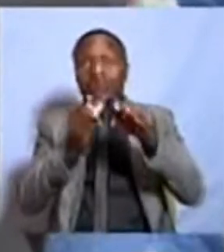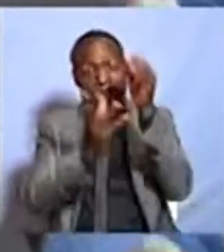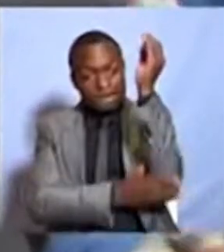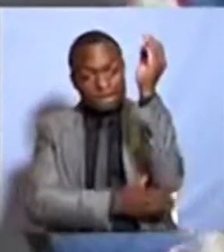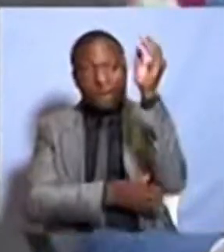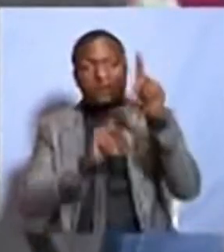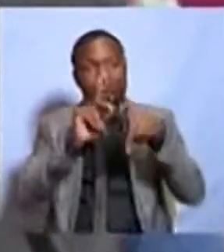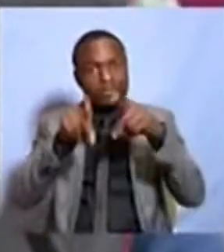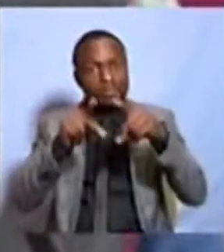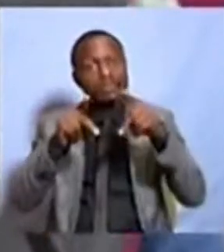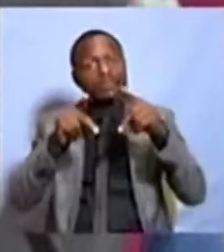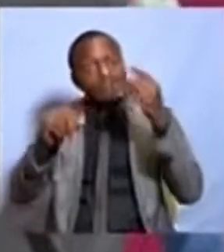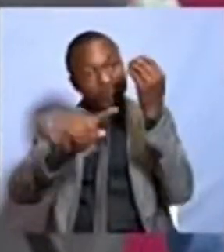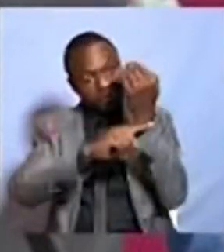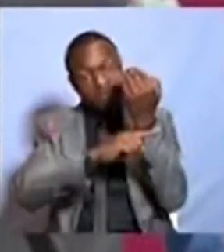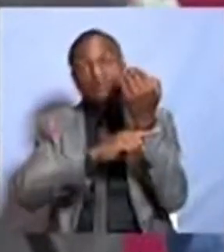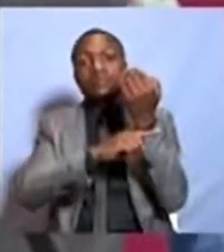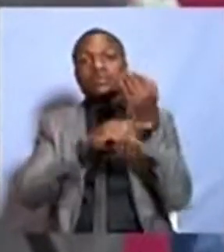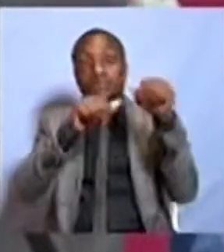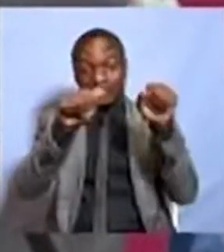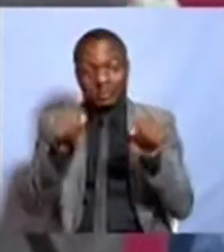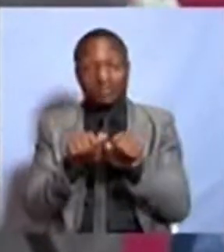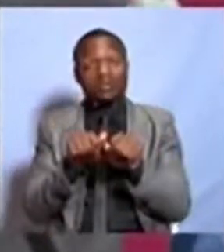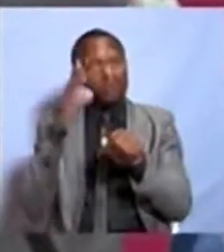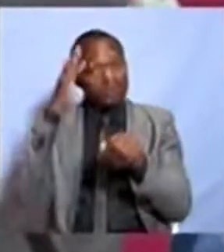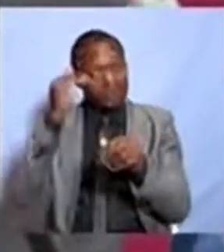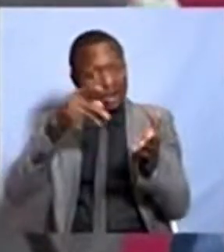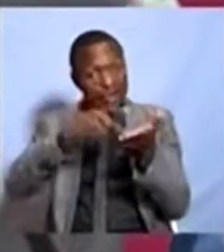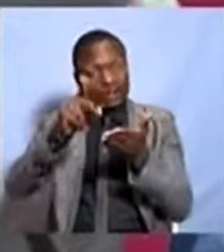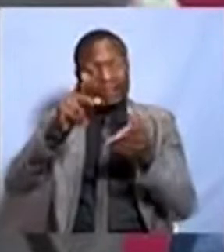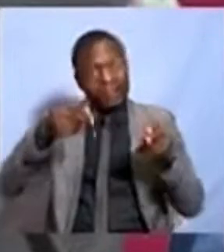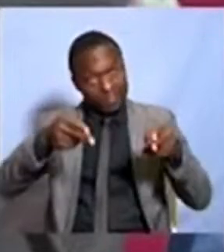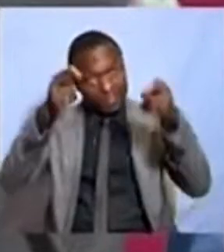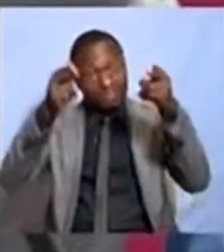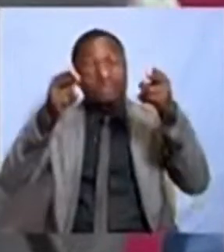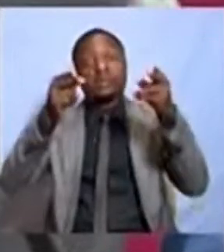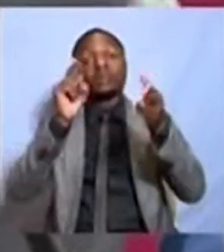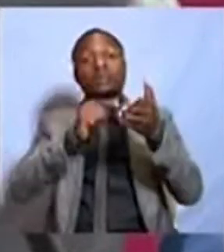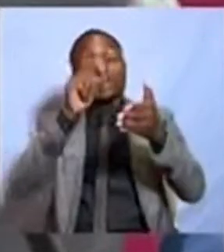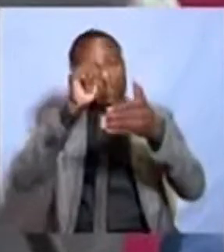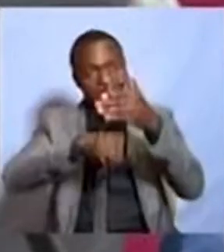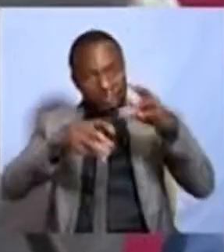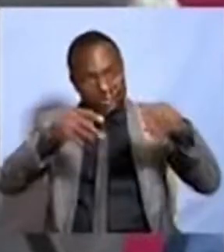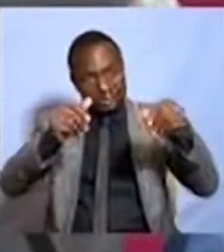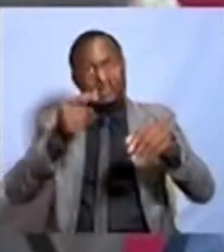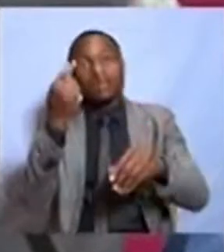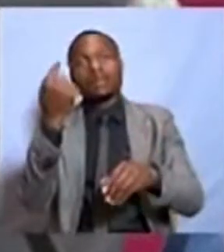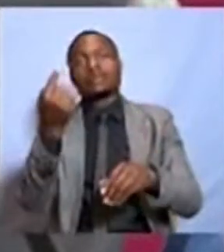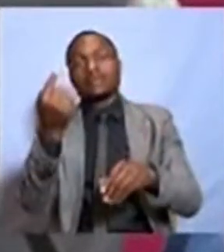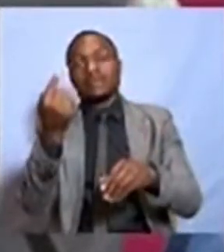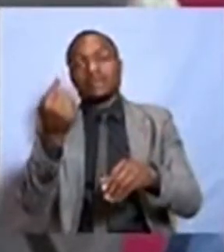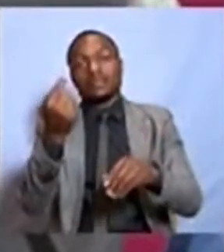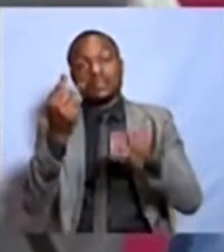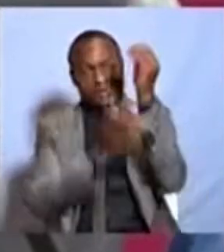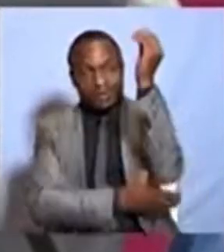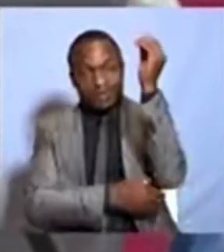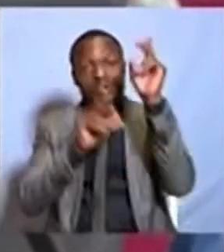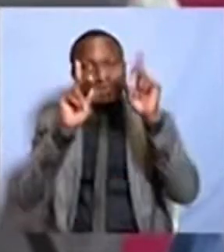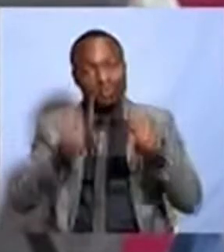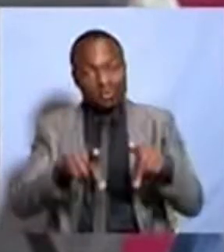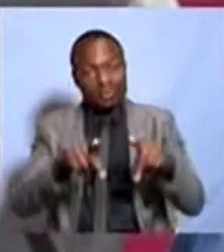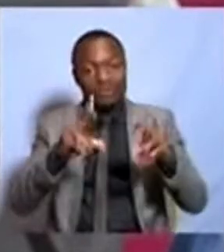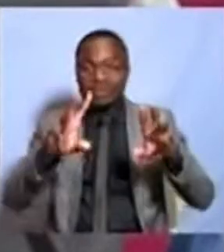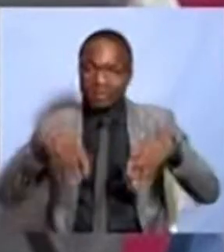say, the reason you are paying high for this price of maize is because there's another poor person who's producing the same maize who's